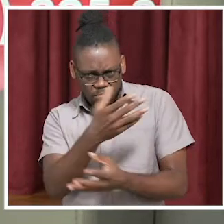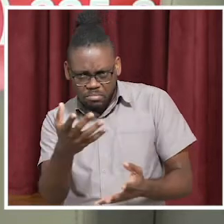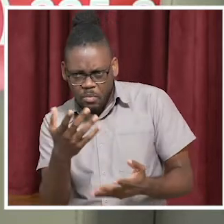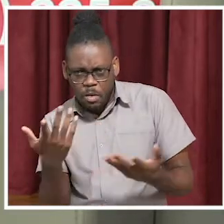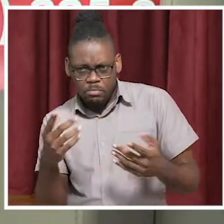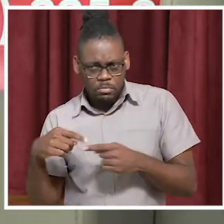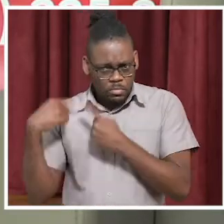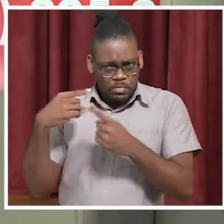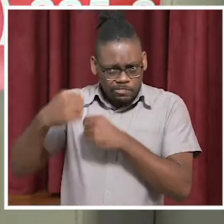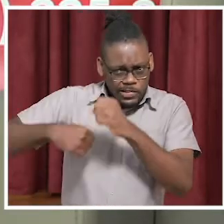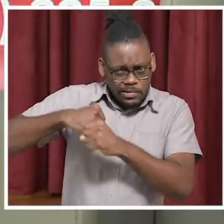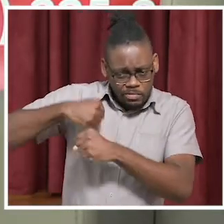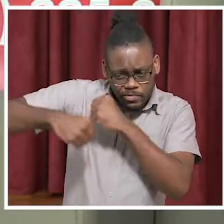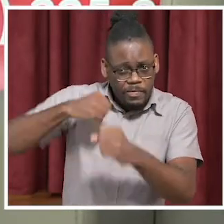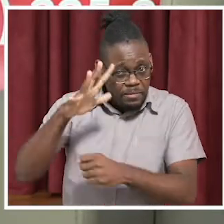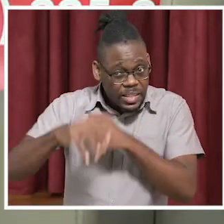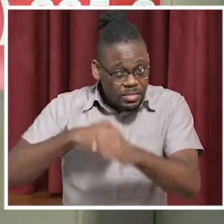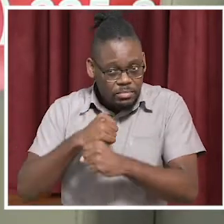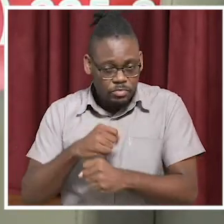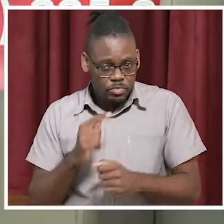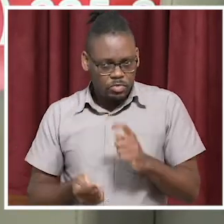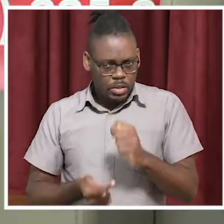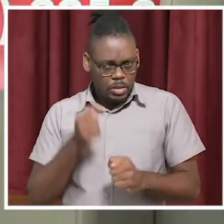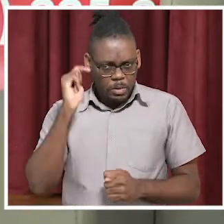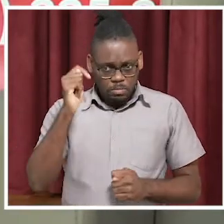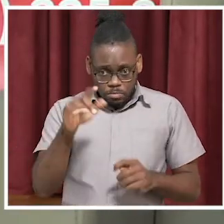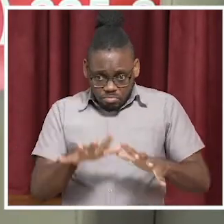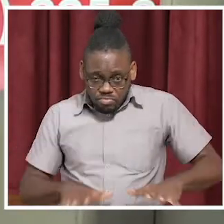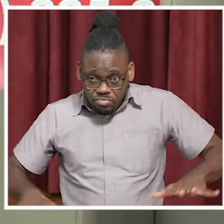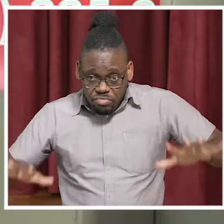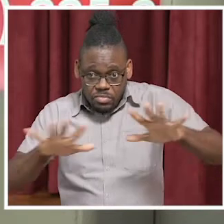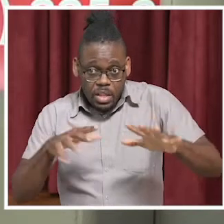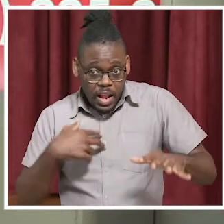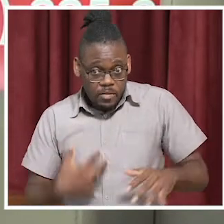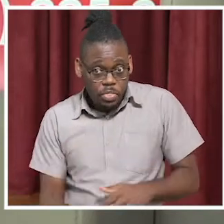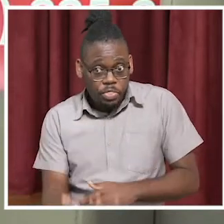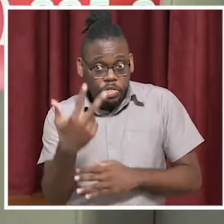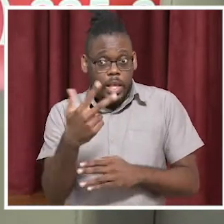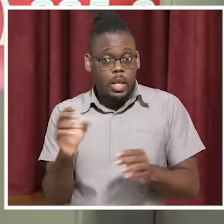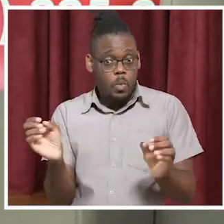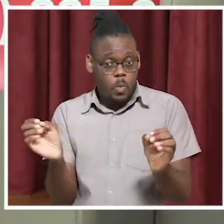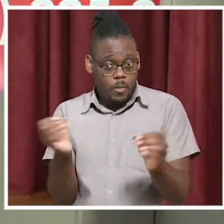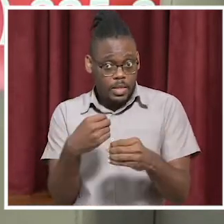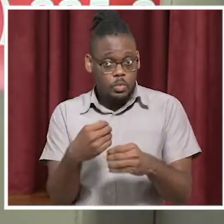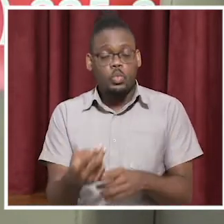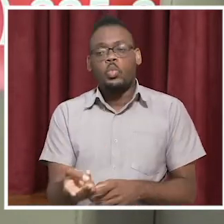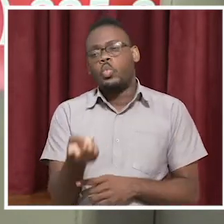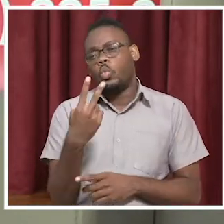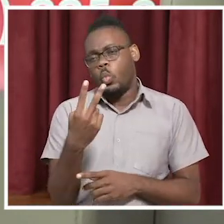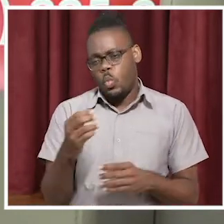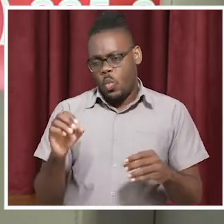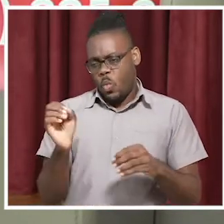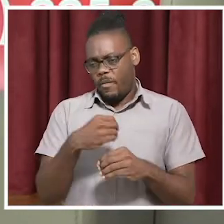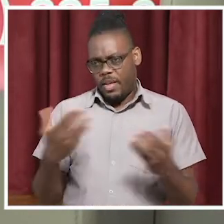commission across Trinidad and Tobago, because we have three regional offices, we have two here in Trinidad, one in North, mm-hmm. the